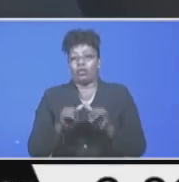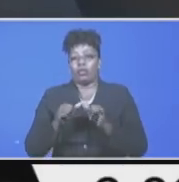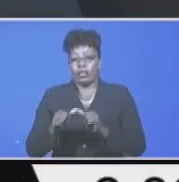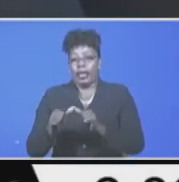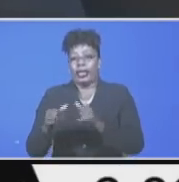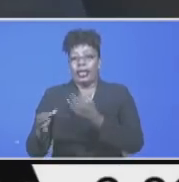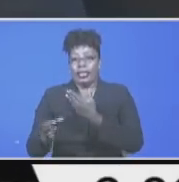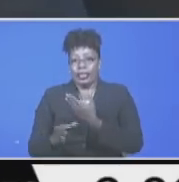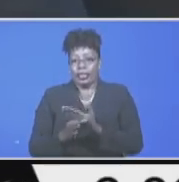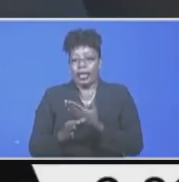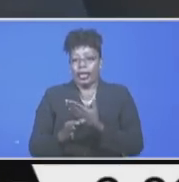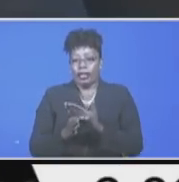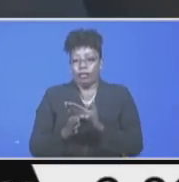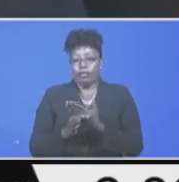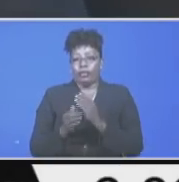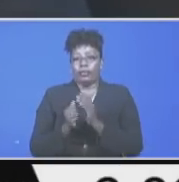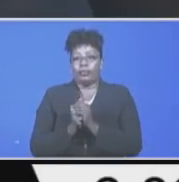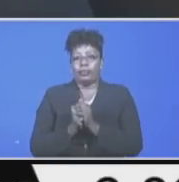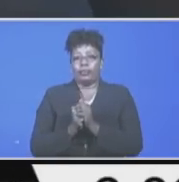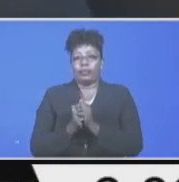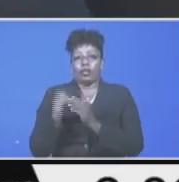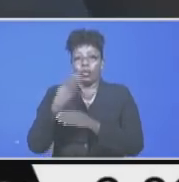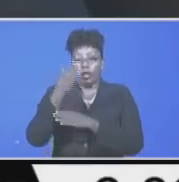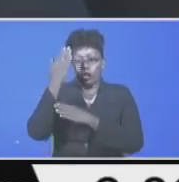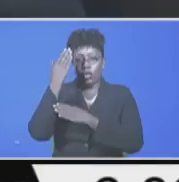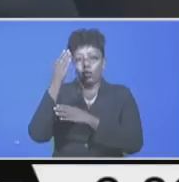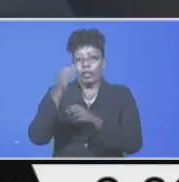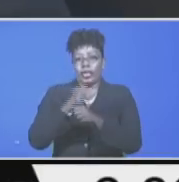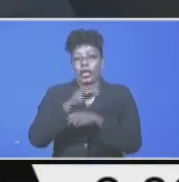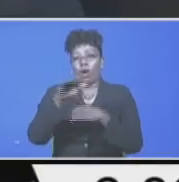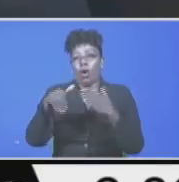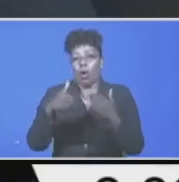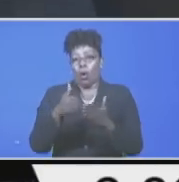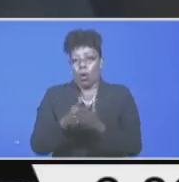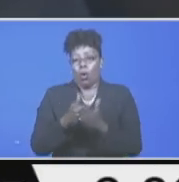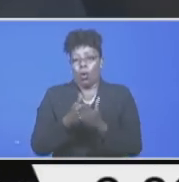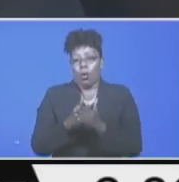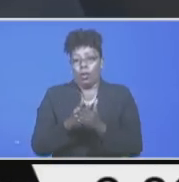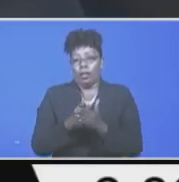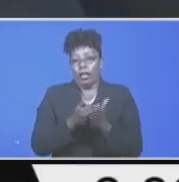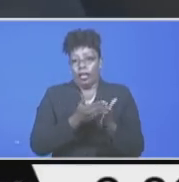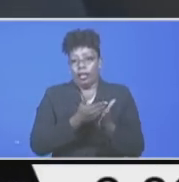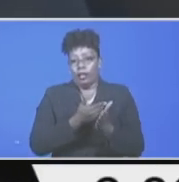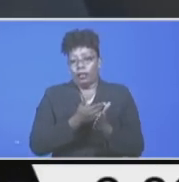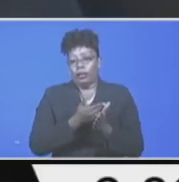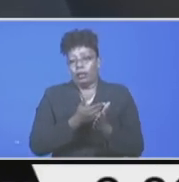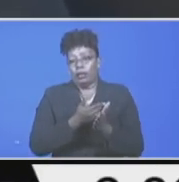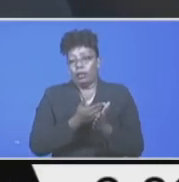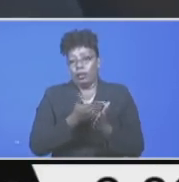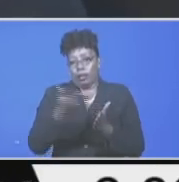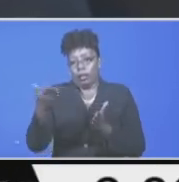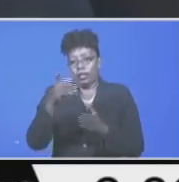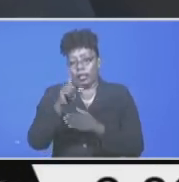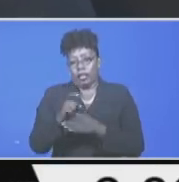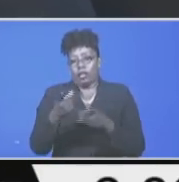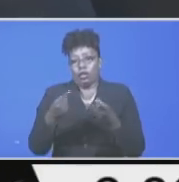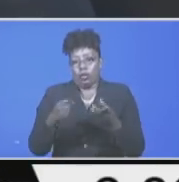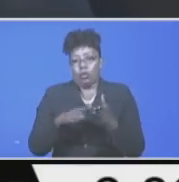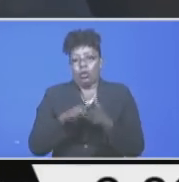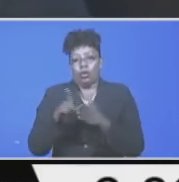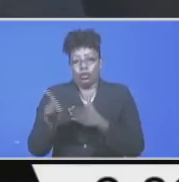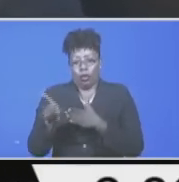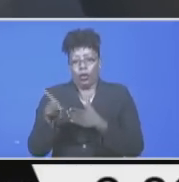safe. We know that they will take all of the necessary steps to avoid or mitigate